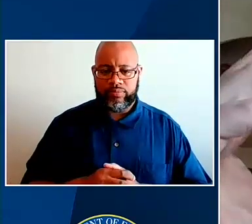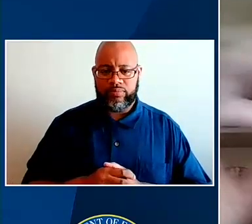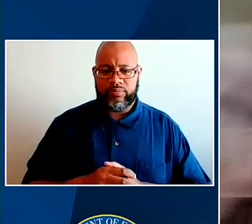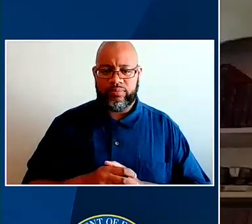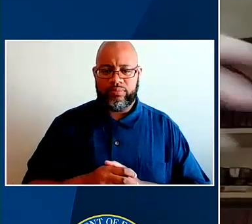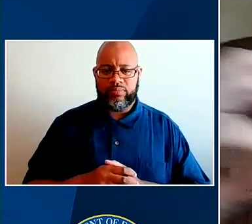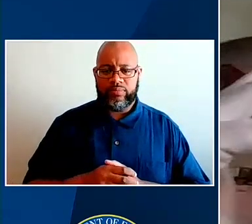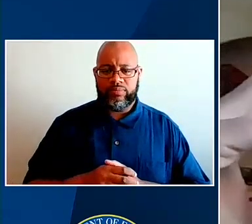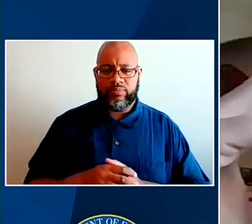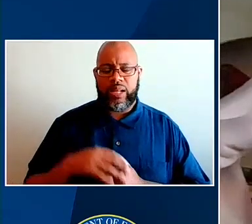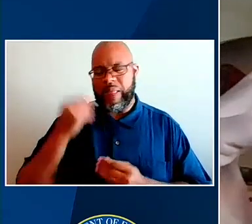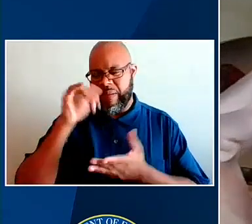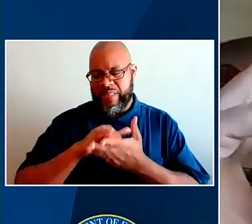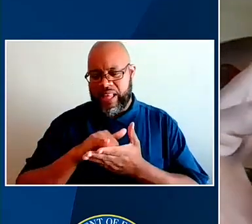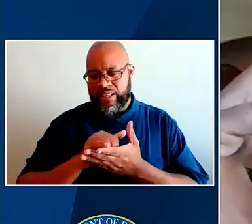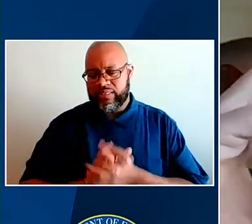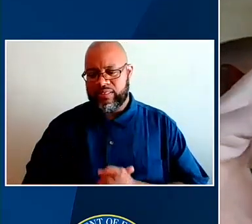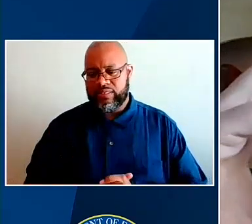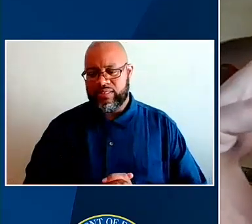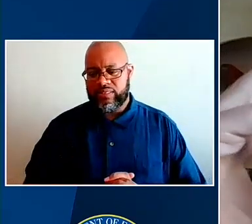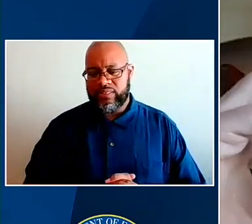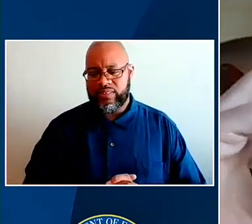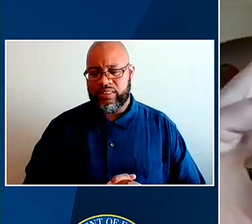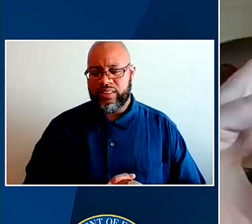a little bit to think about exactly how that would play out